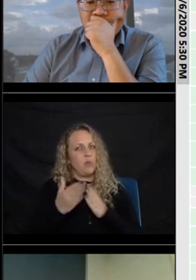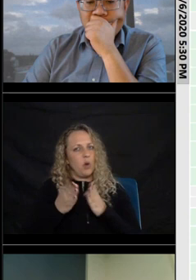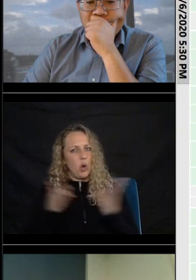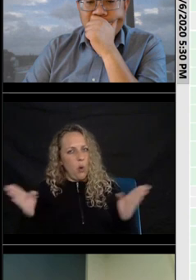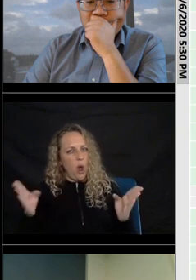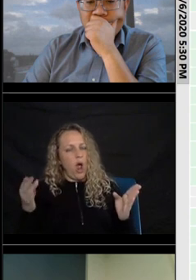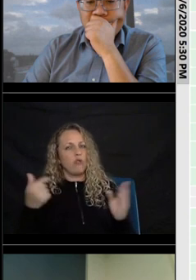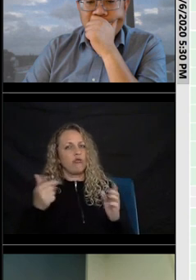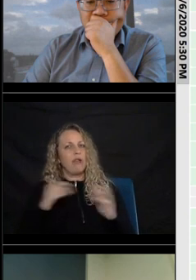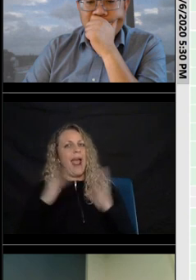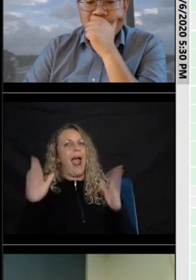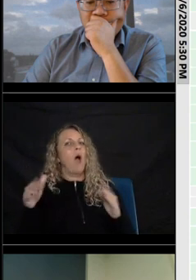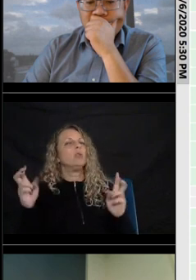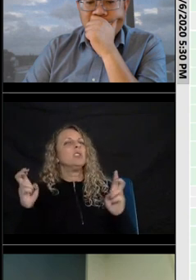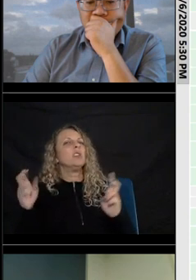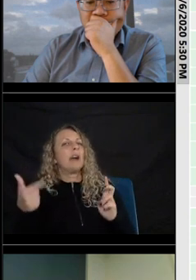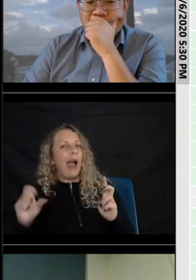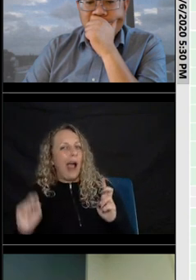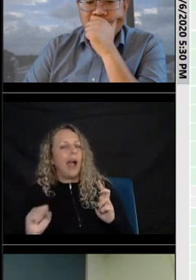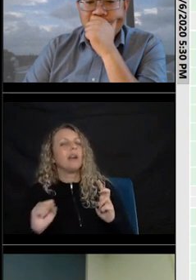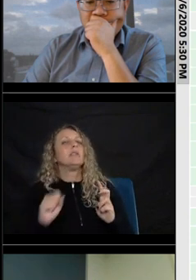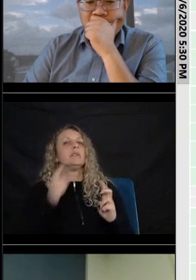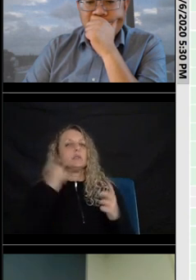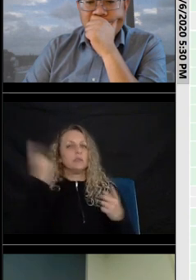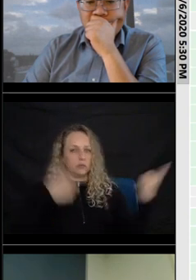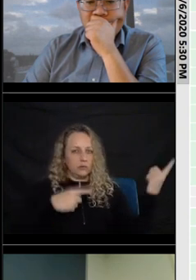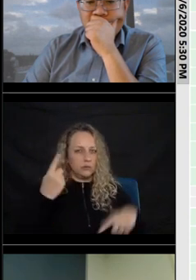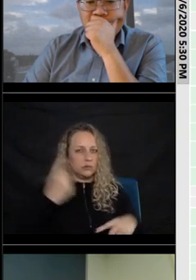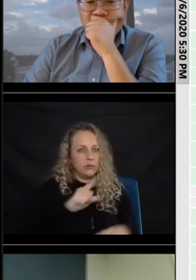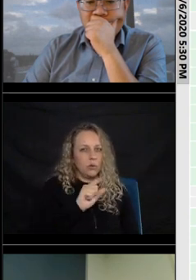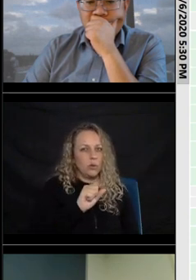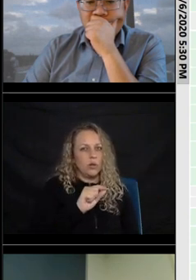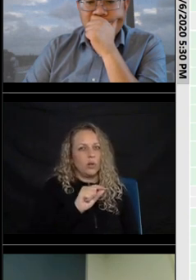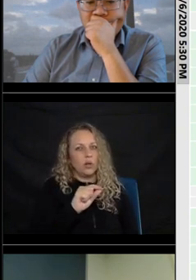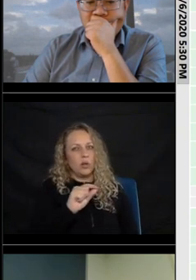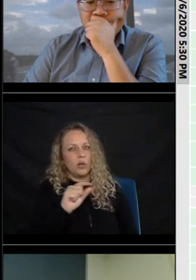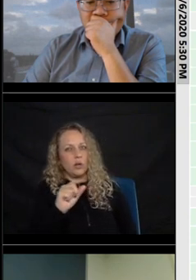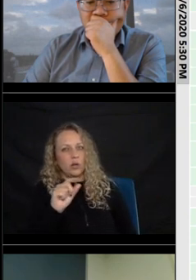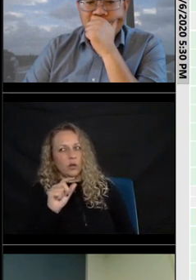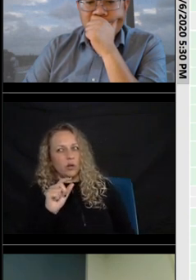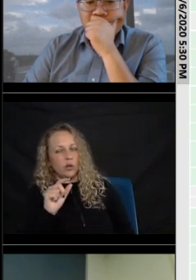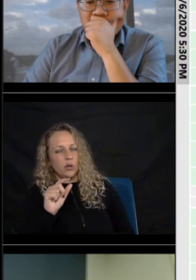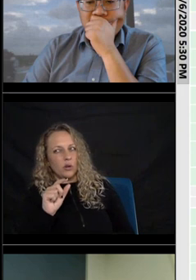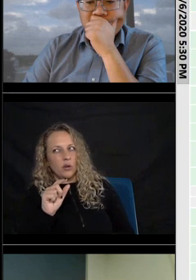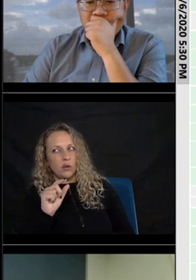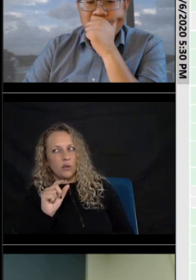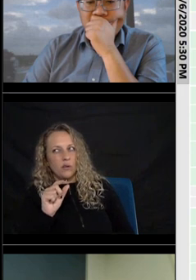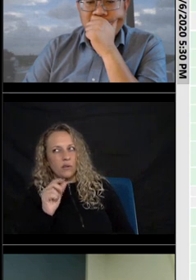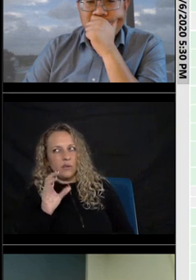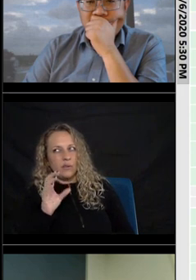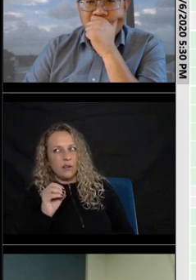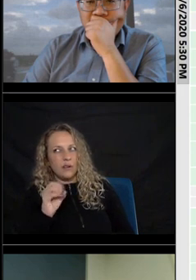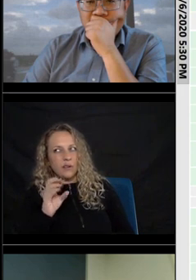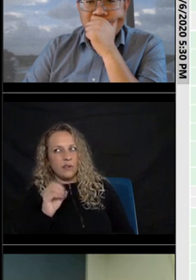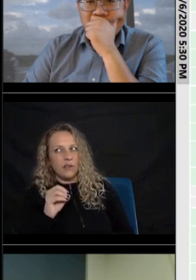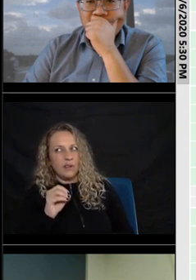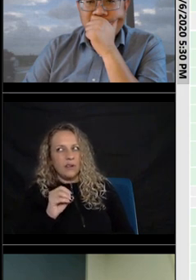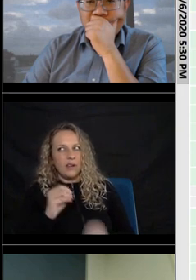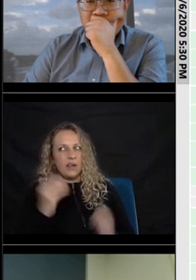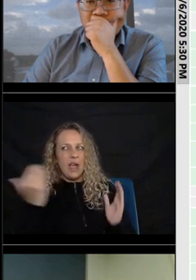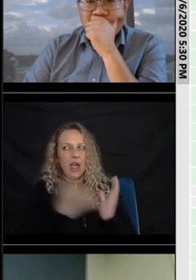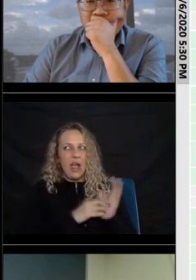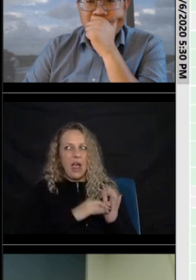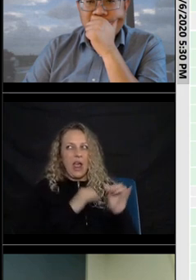emissions 50% by 2035 and achieving net zero emissions by 2050. Last month, the Commission again